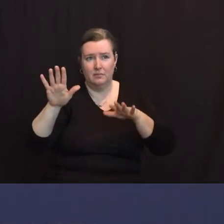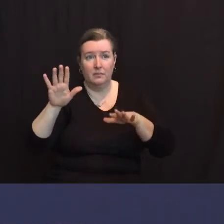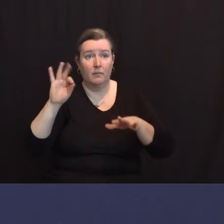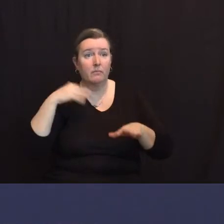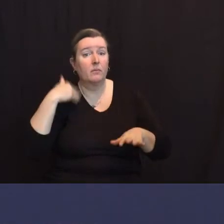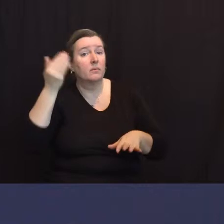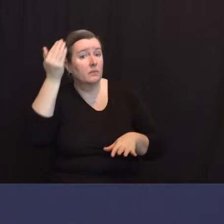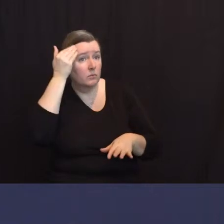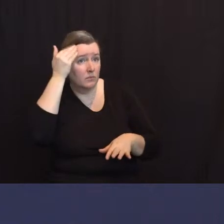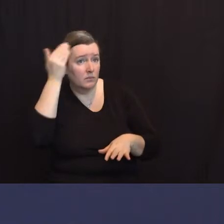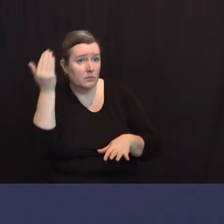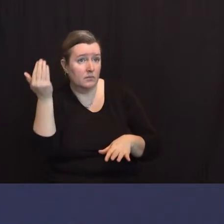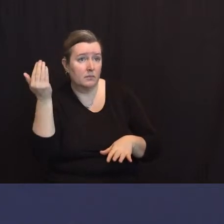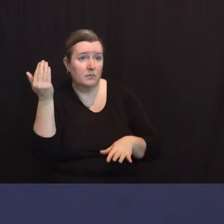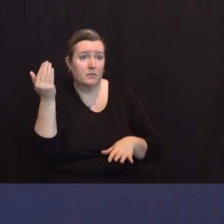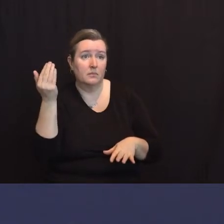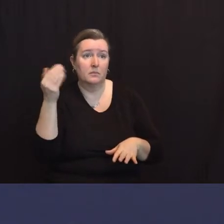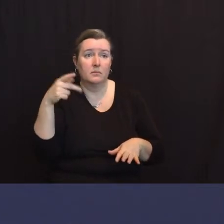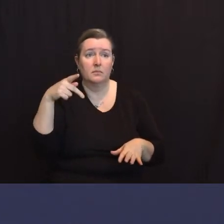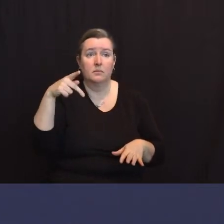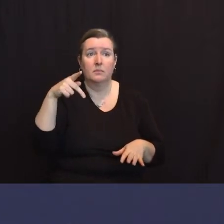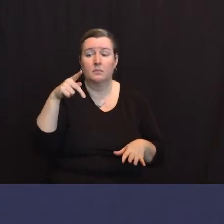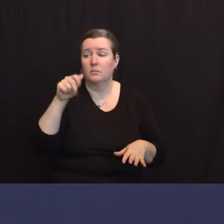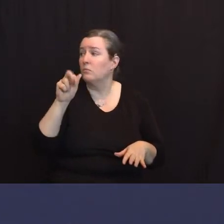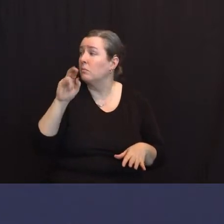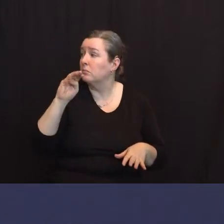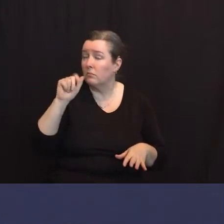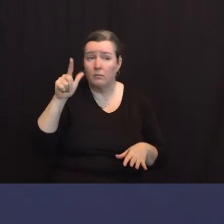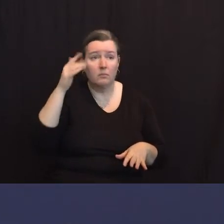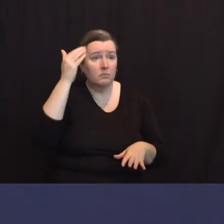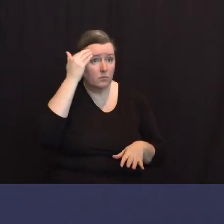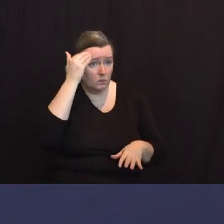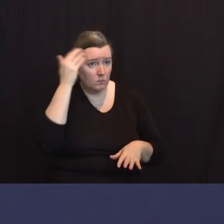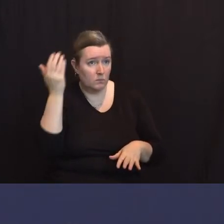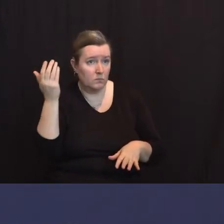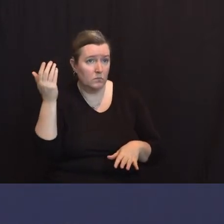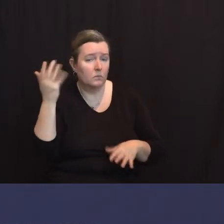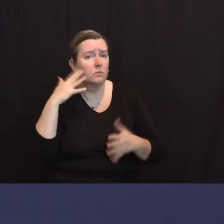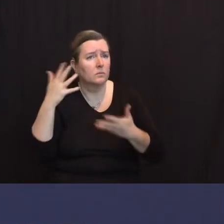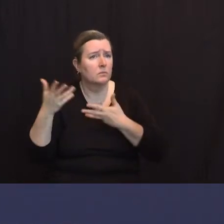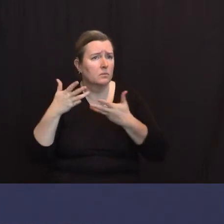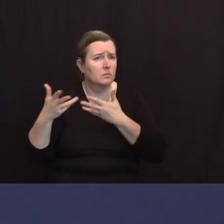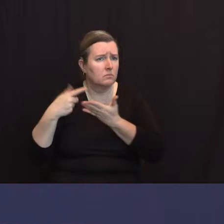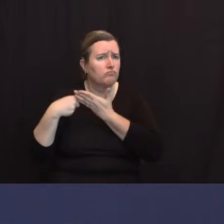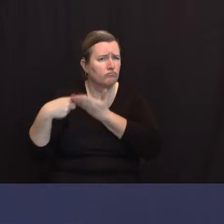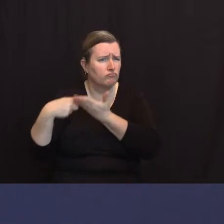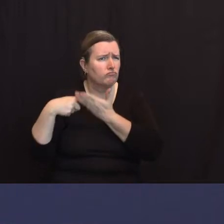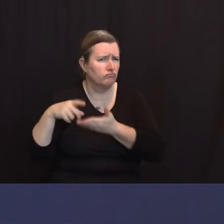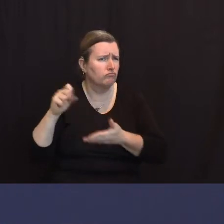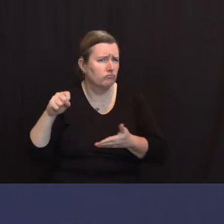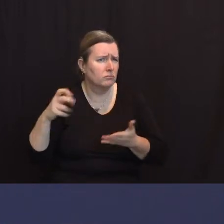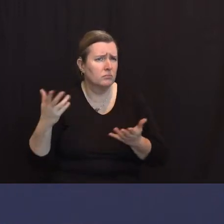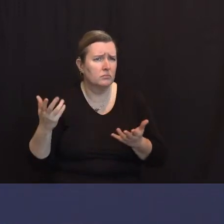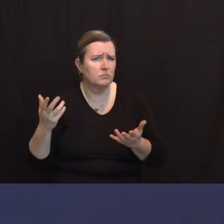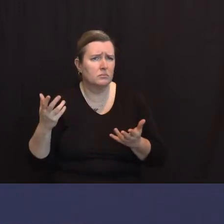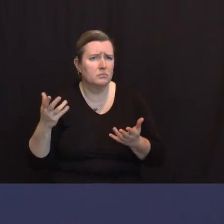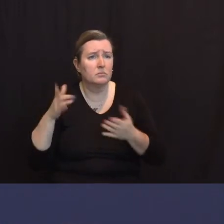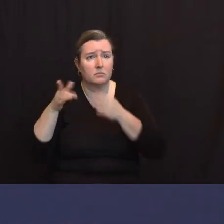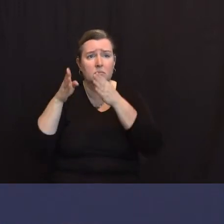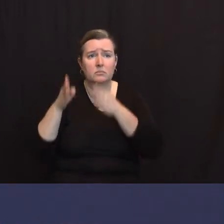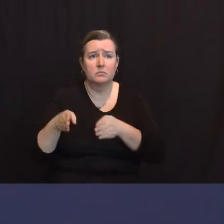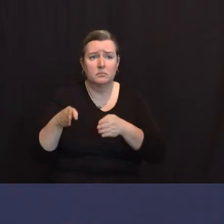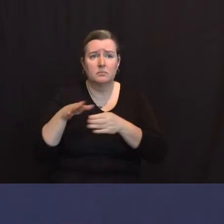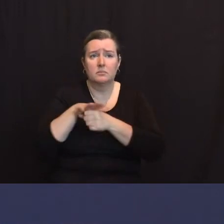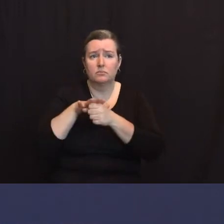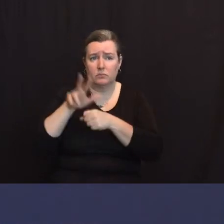that's something that we're not bashful to share. I don't know the candidate in the 37th. I read the headline of the